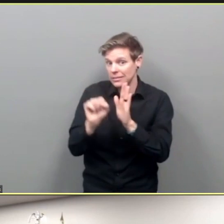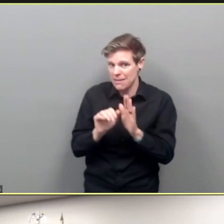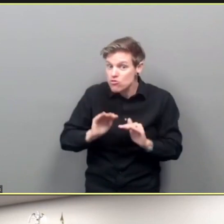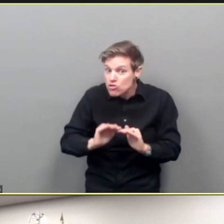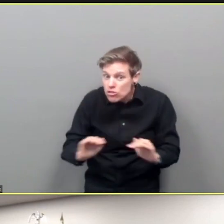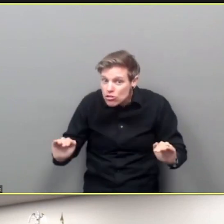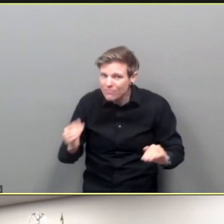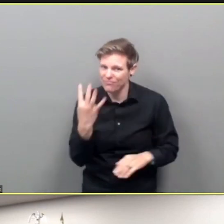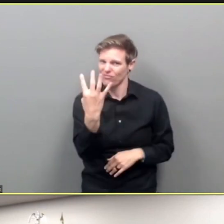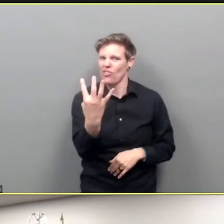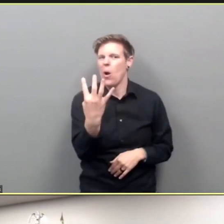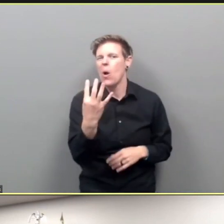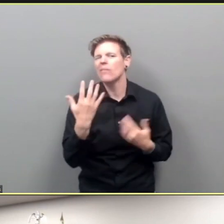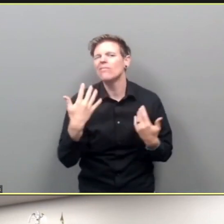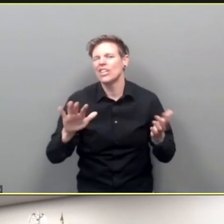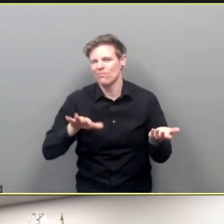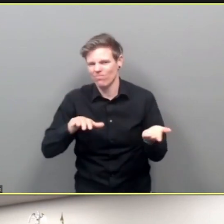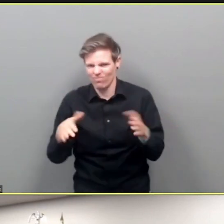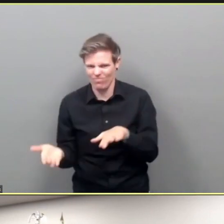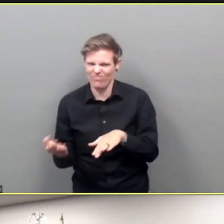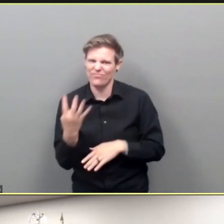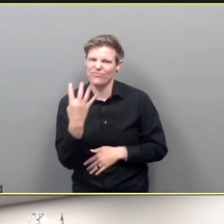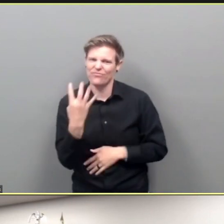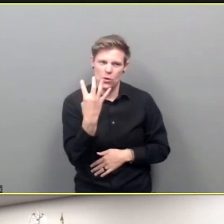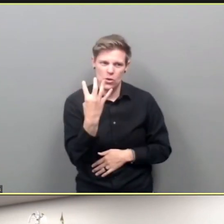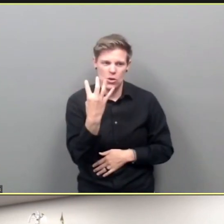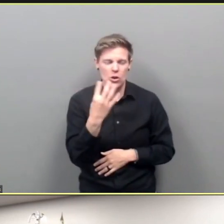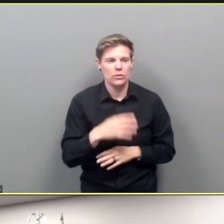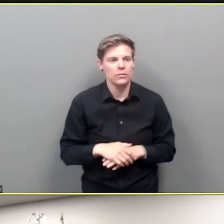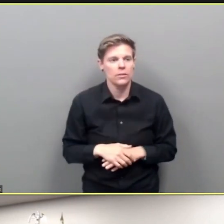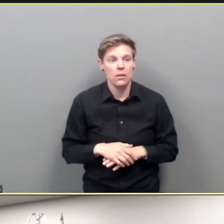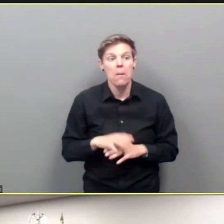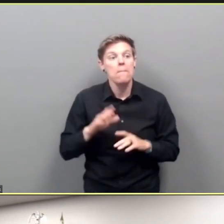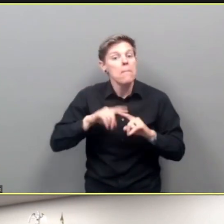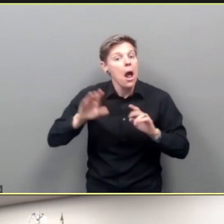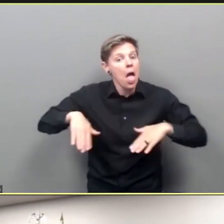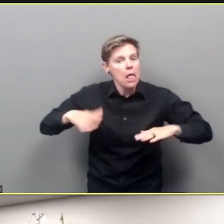unfortunate, but we haven't seen a rise